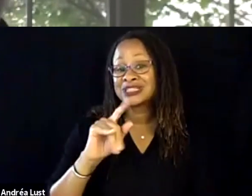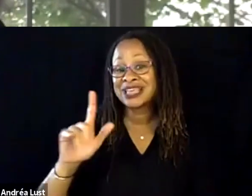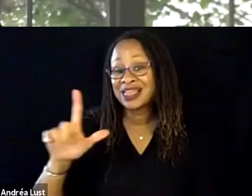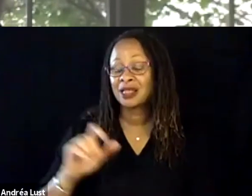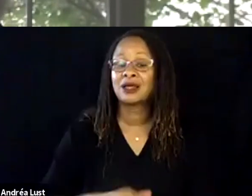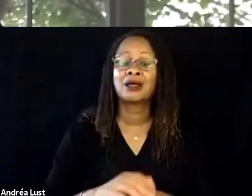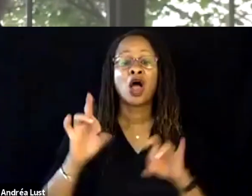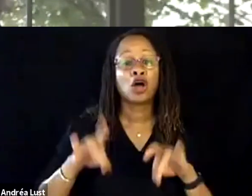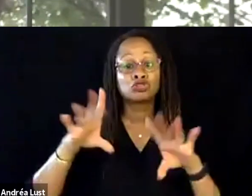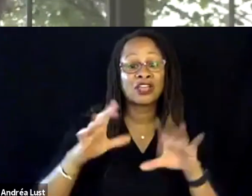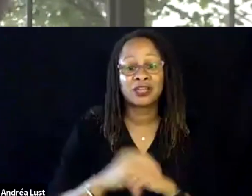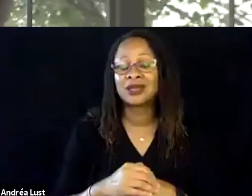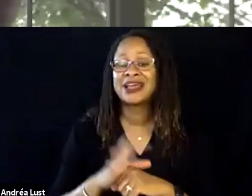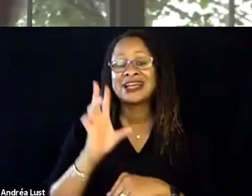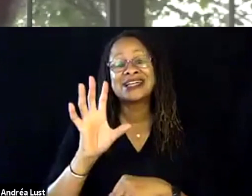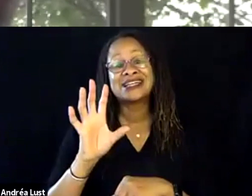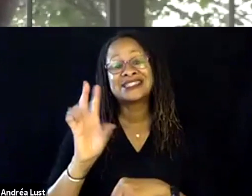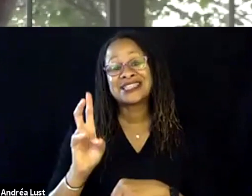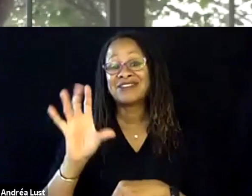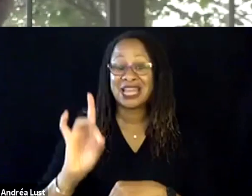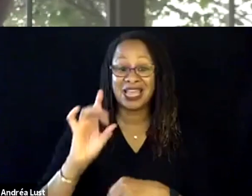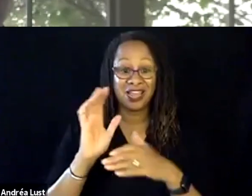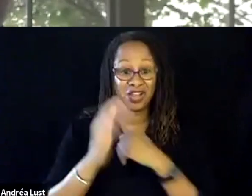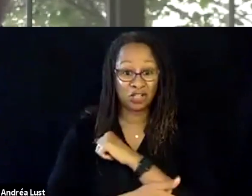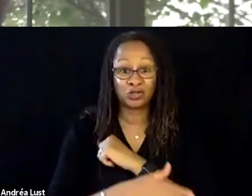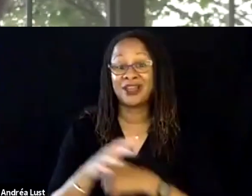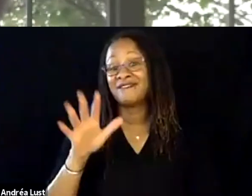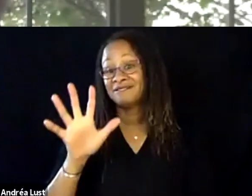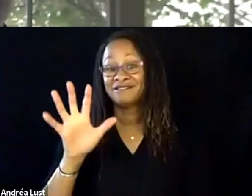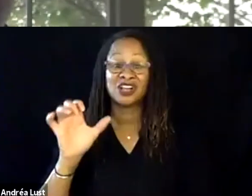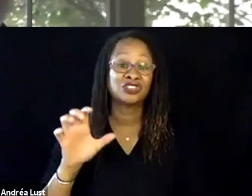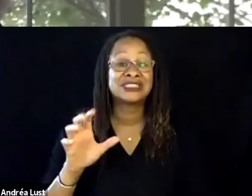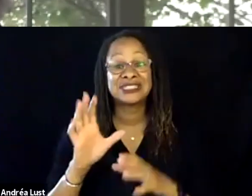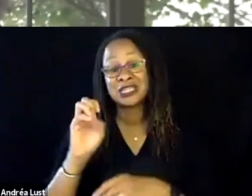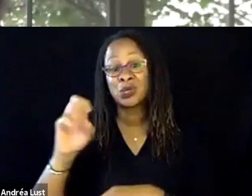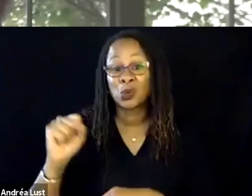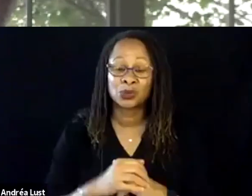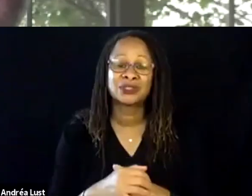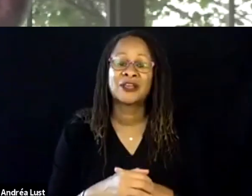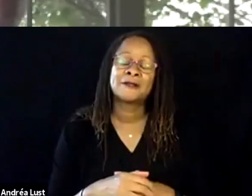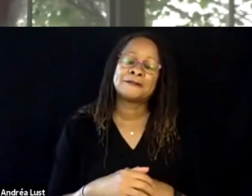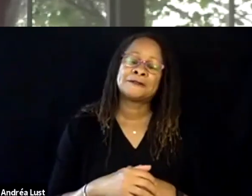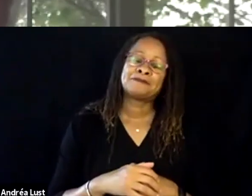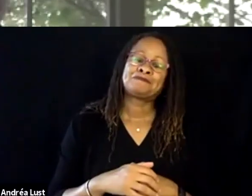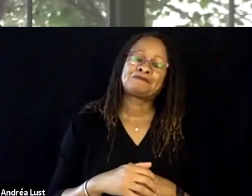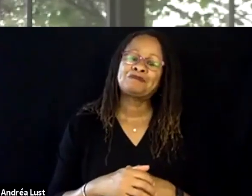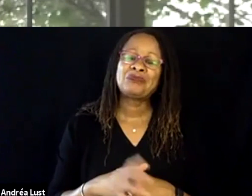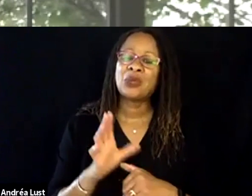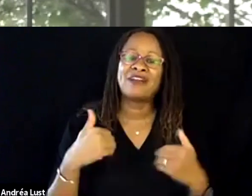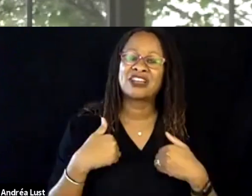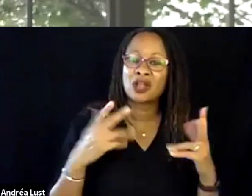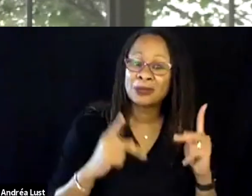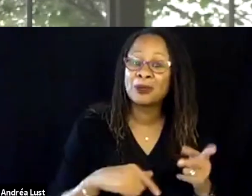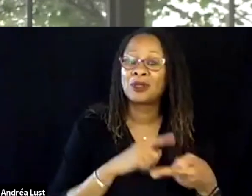now have 78 companies, 500 CEOs. We have 3 talent initiatives, one for LGBT young people, one